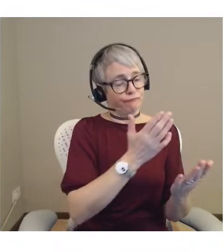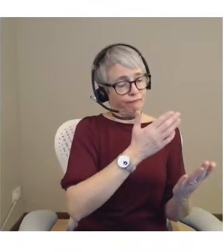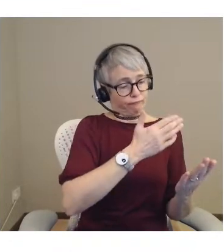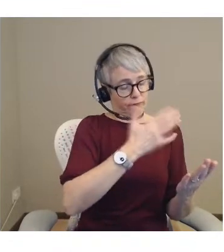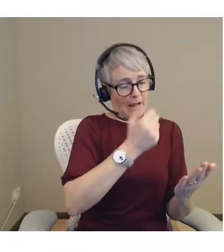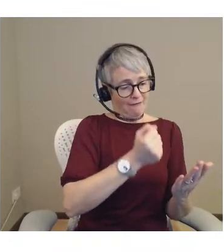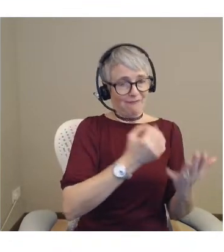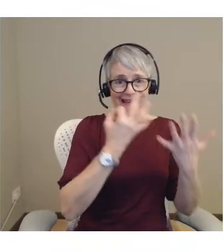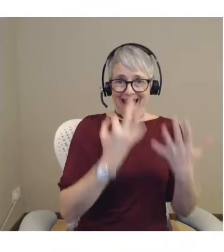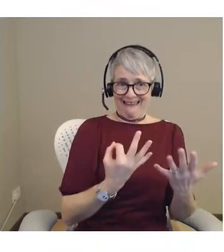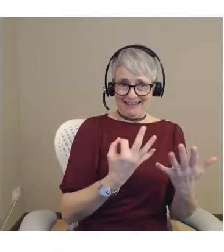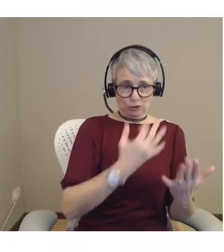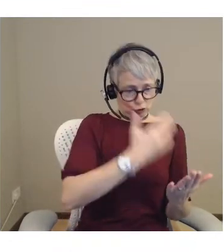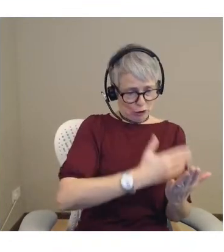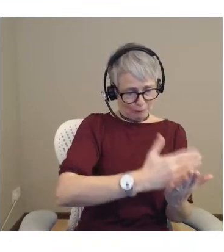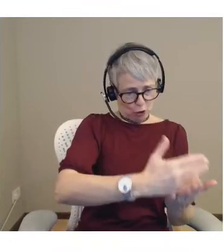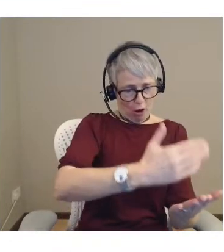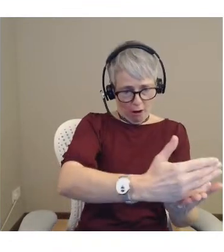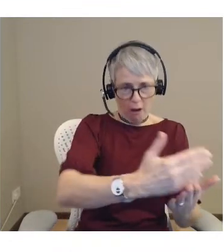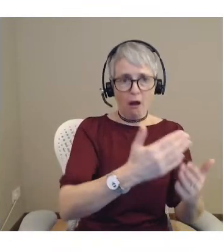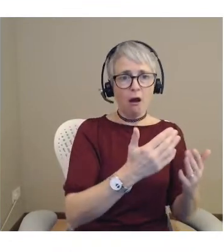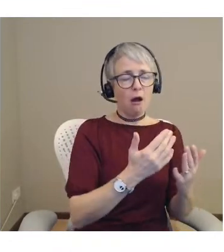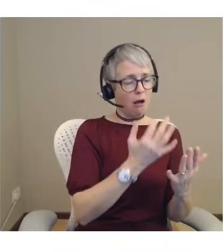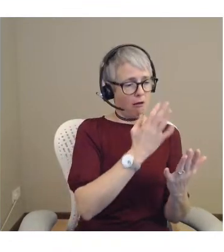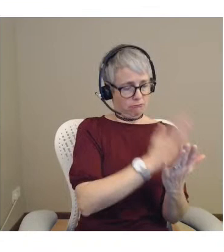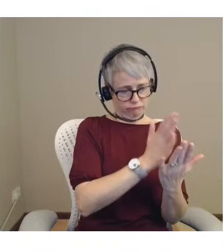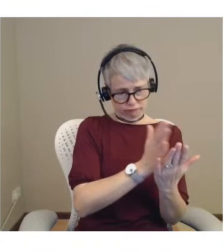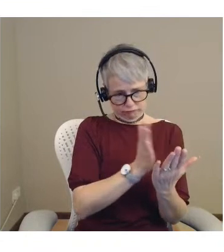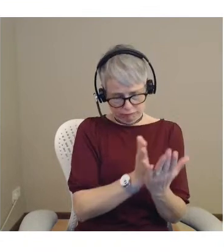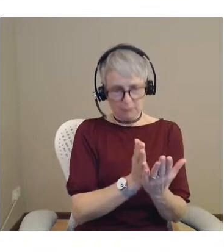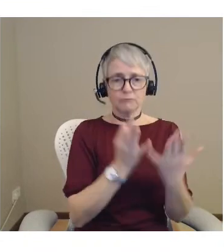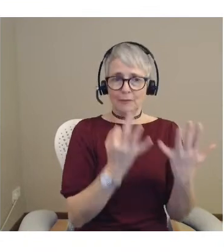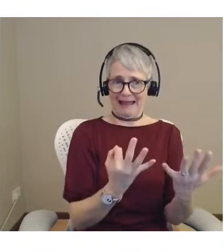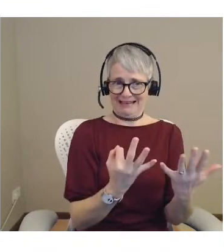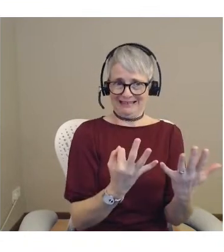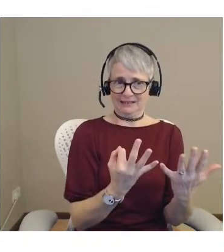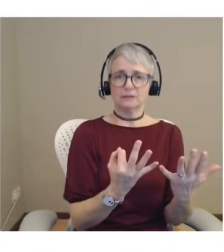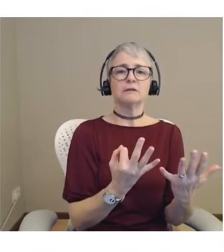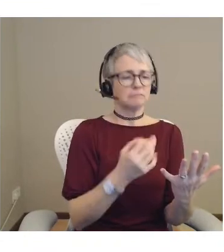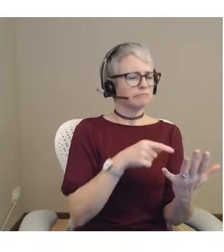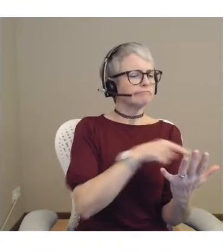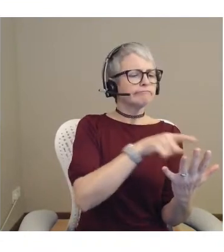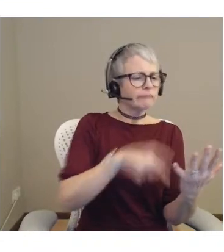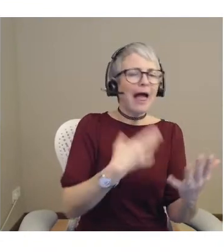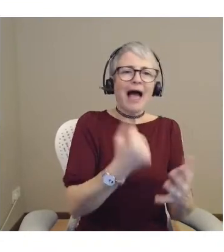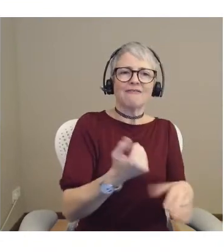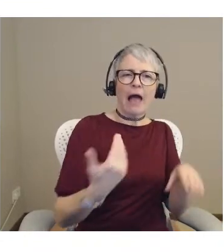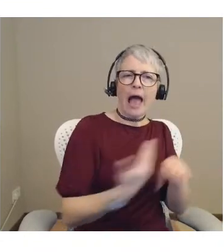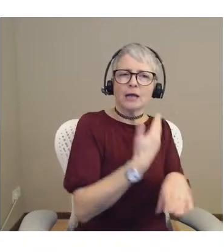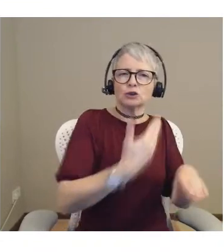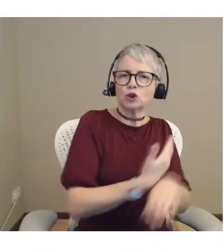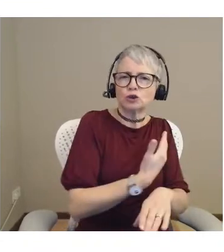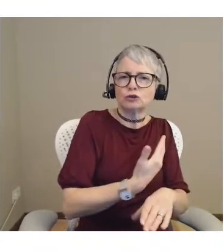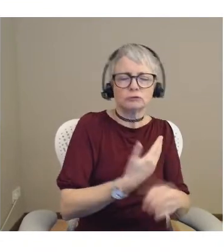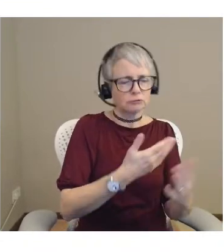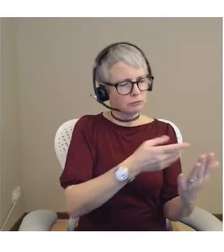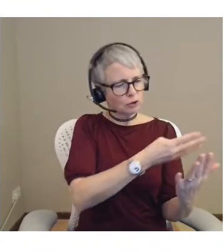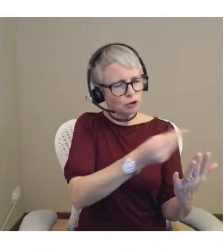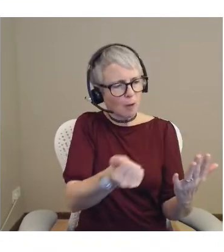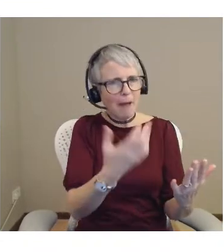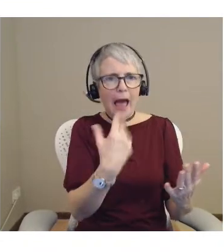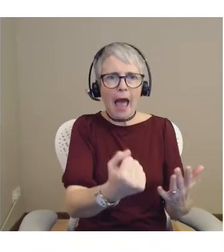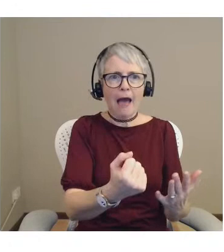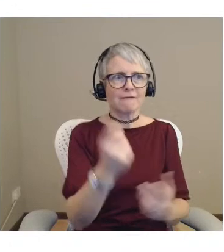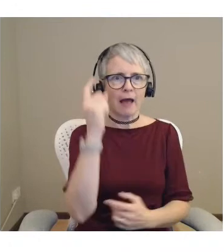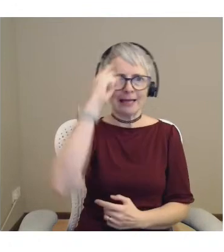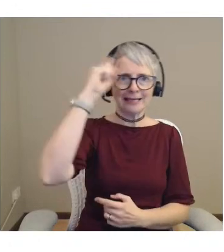set of actions, and some of them are tagged as flagship initiatives, and I will mention some of them. Good